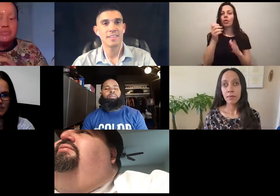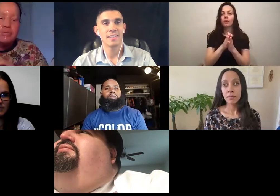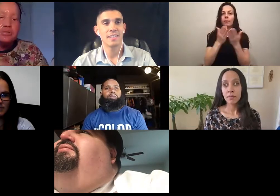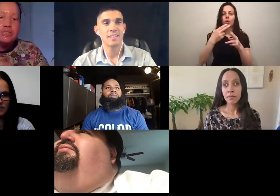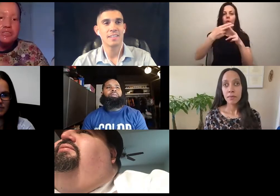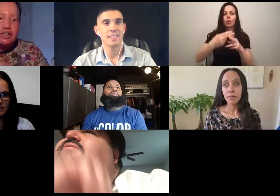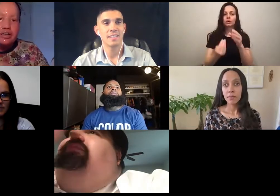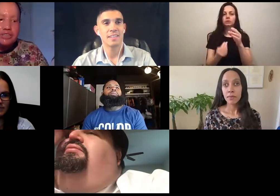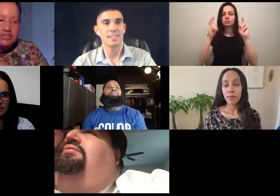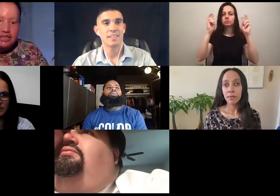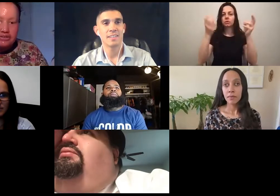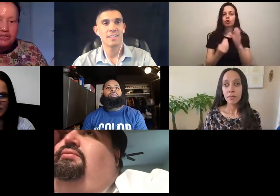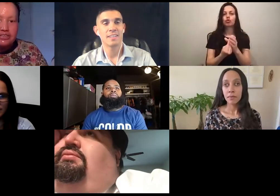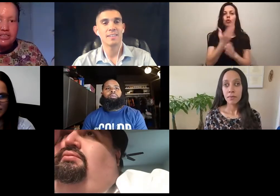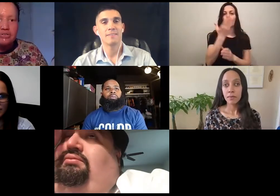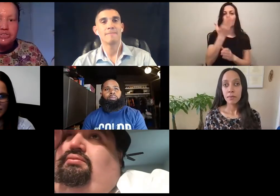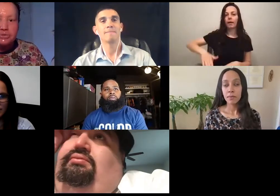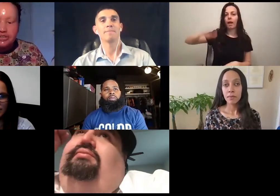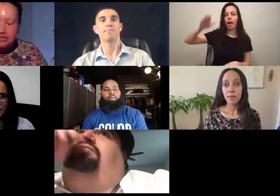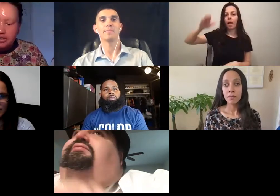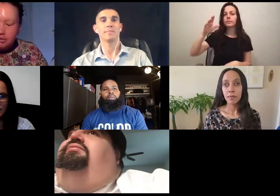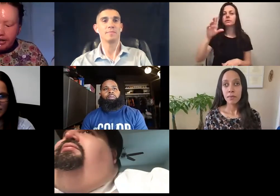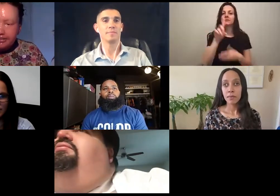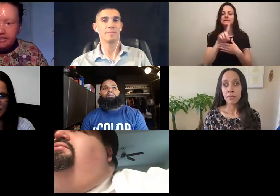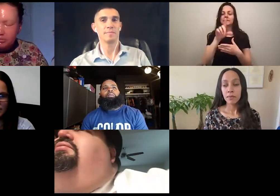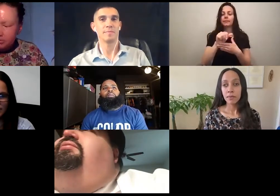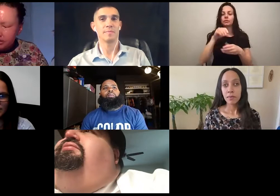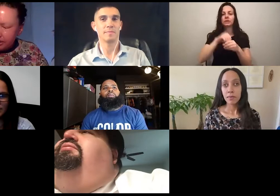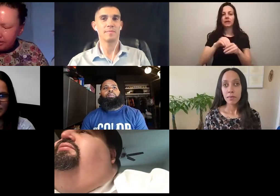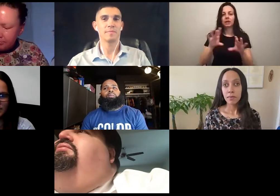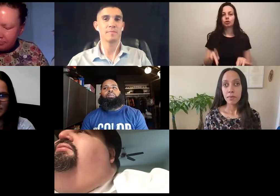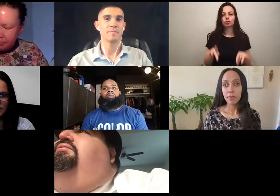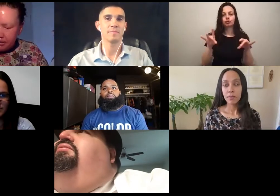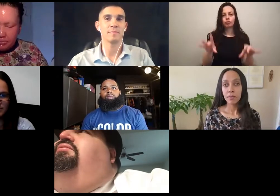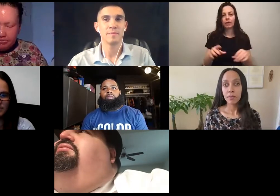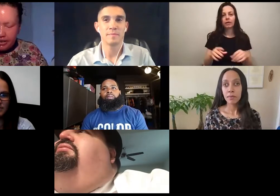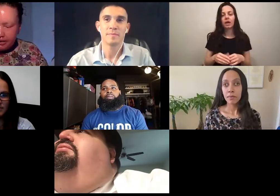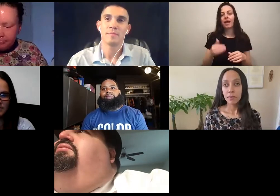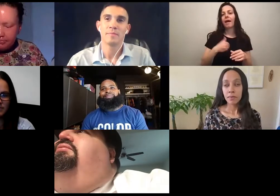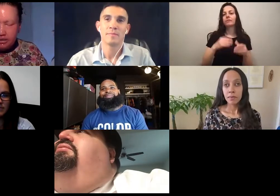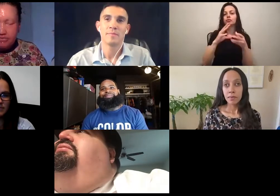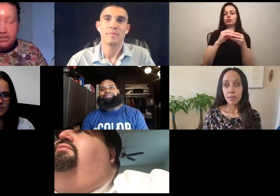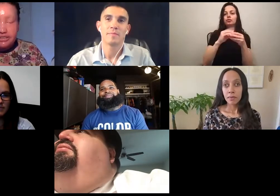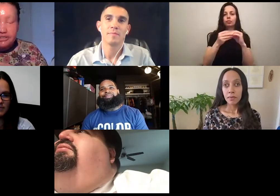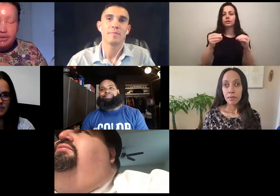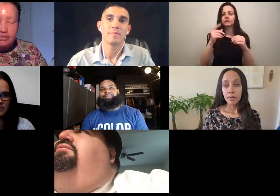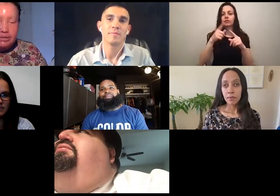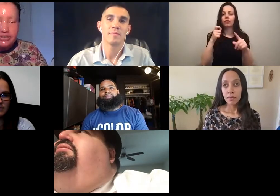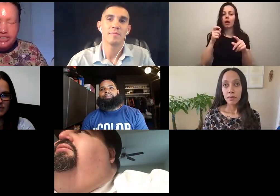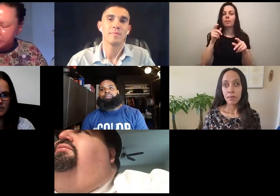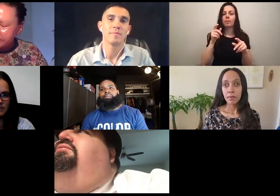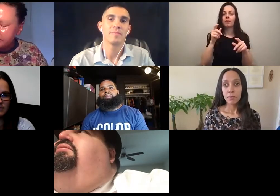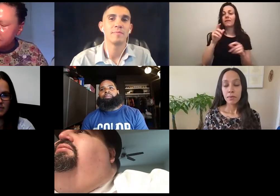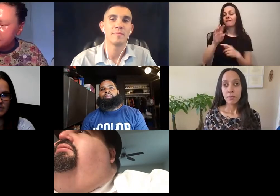Up Disabled in Australia, which is an anthology of stories by disabled people. 46 people have